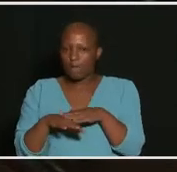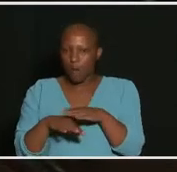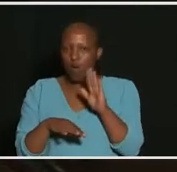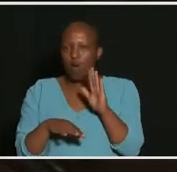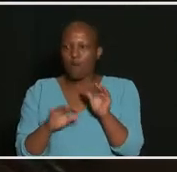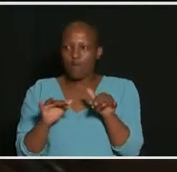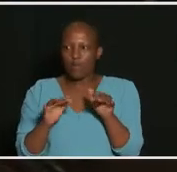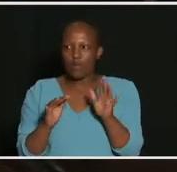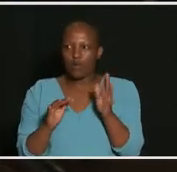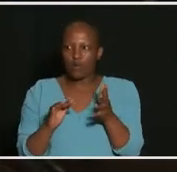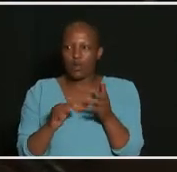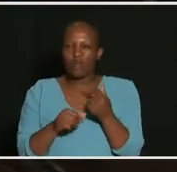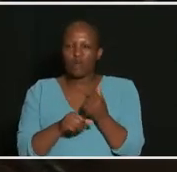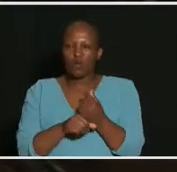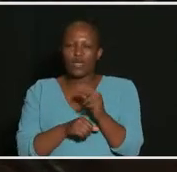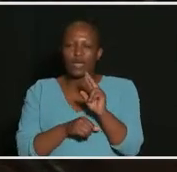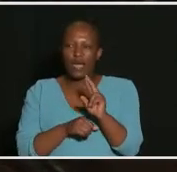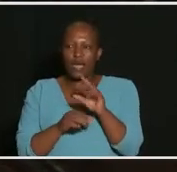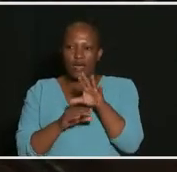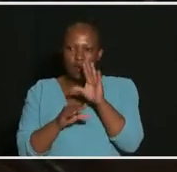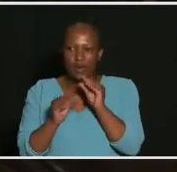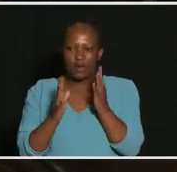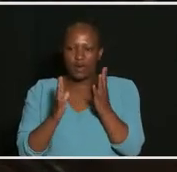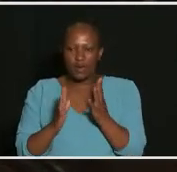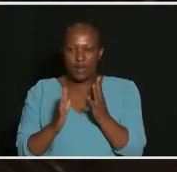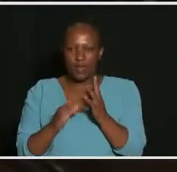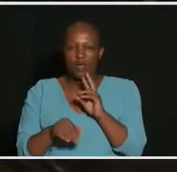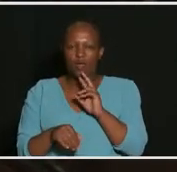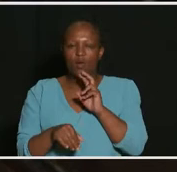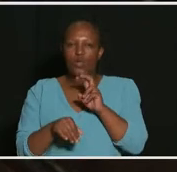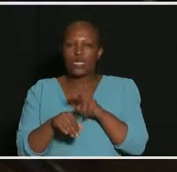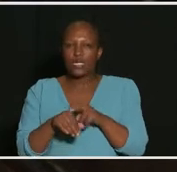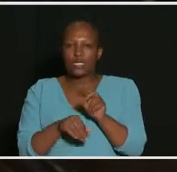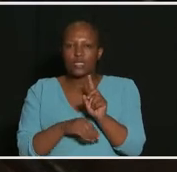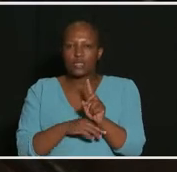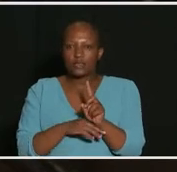for those grade R Learners we need